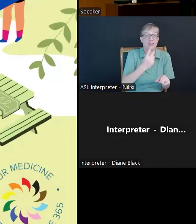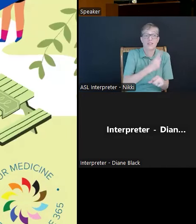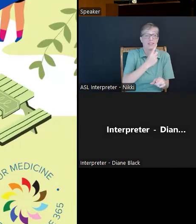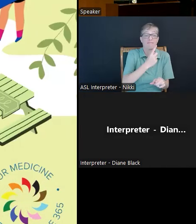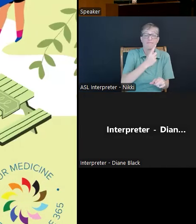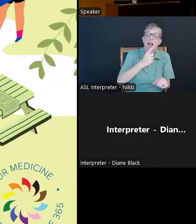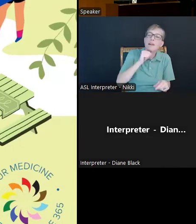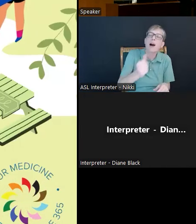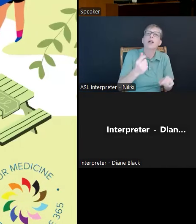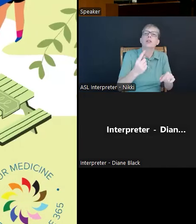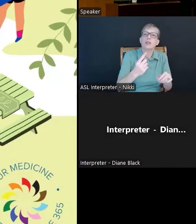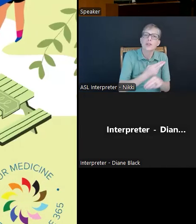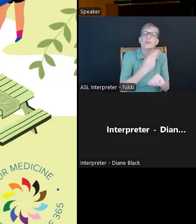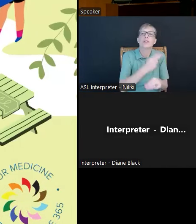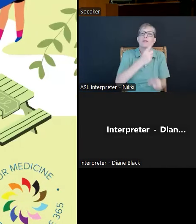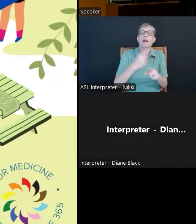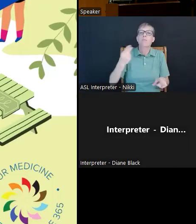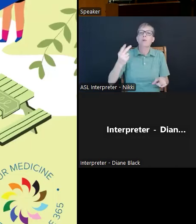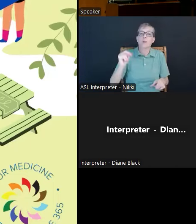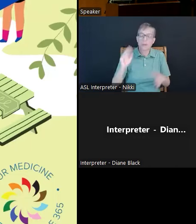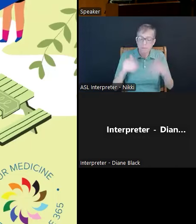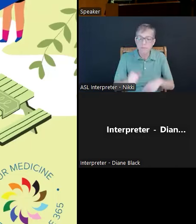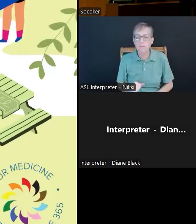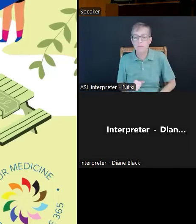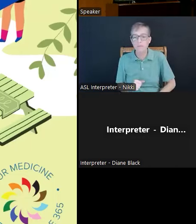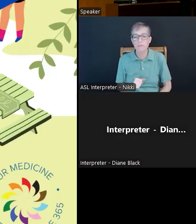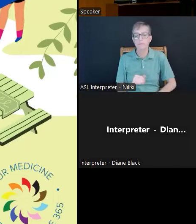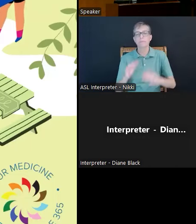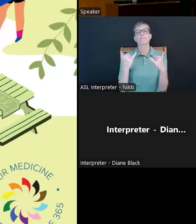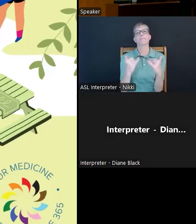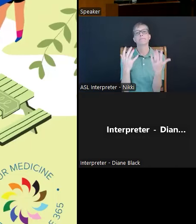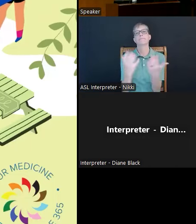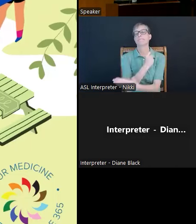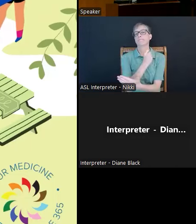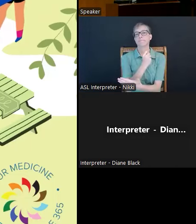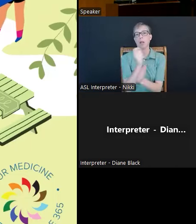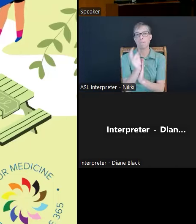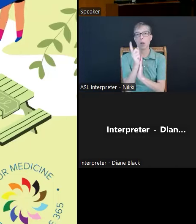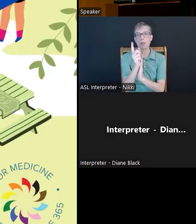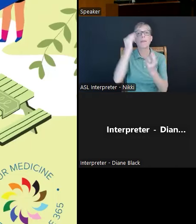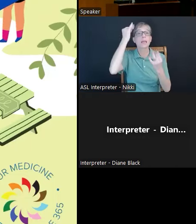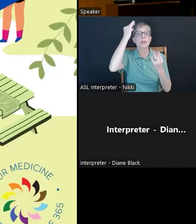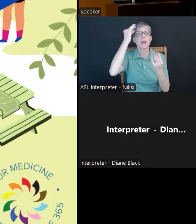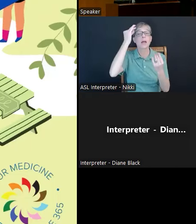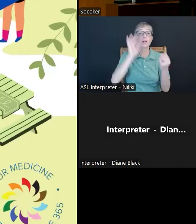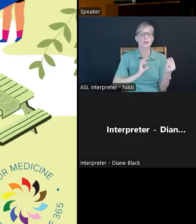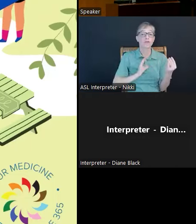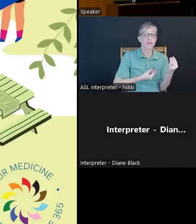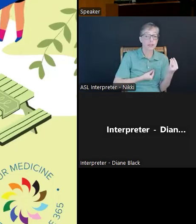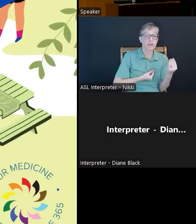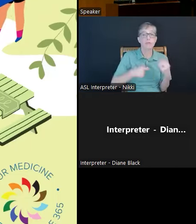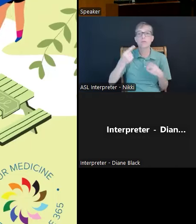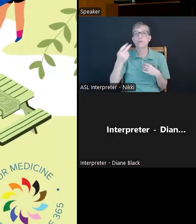I just want you to take a moment to think about trans and gender diverse individuals you care